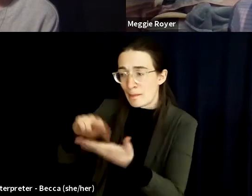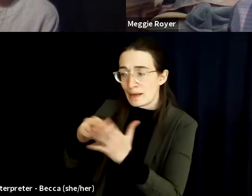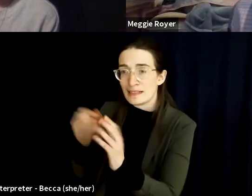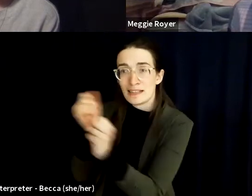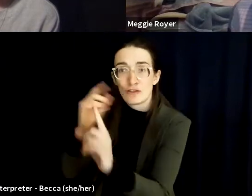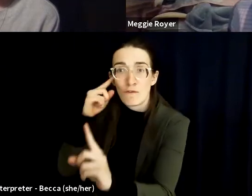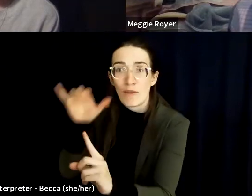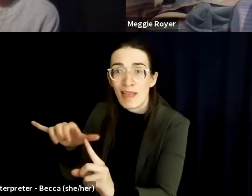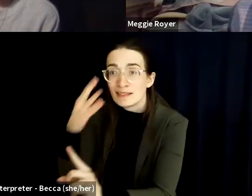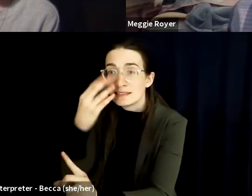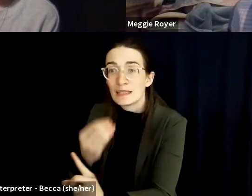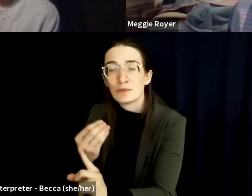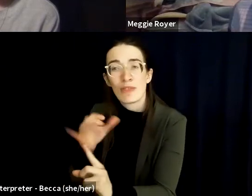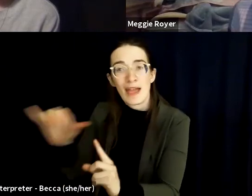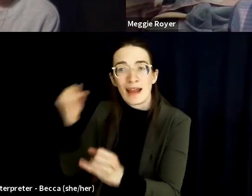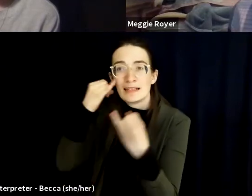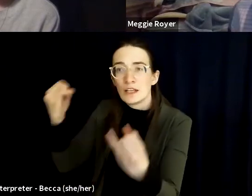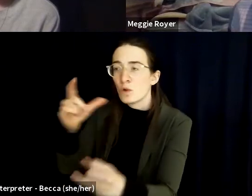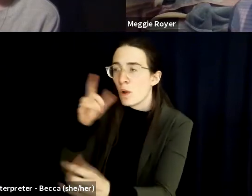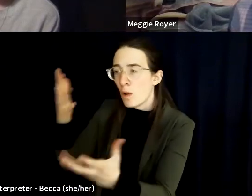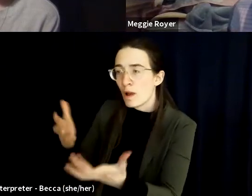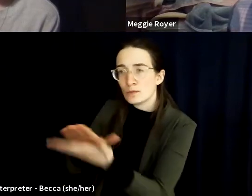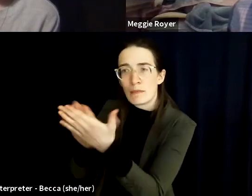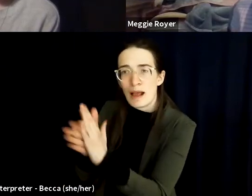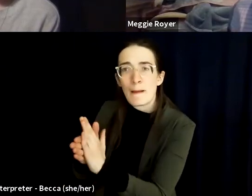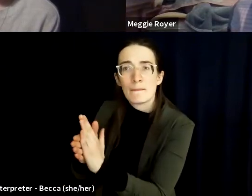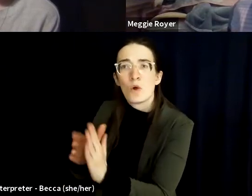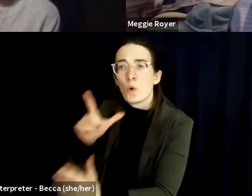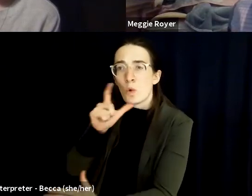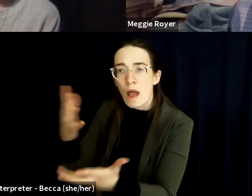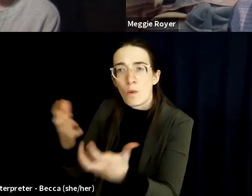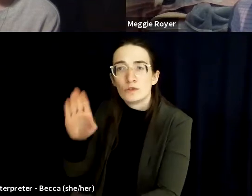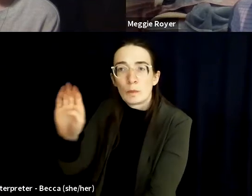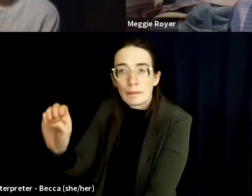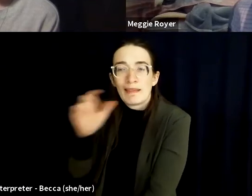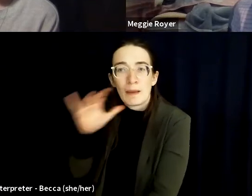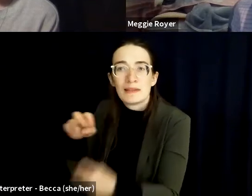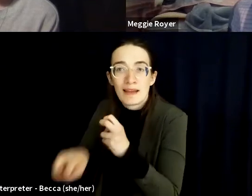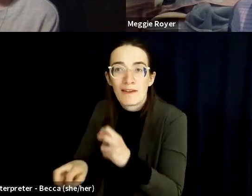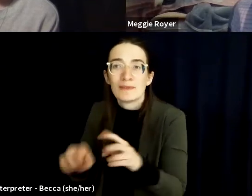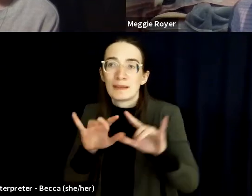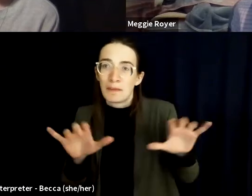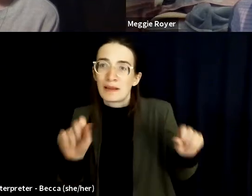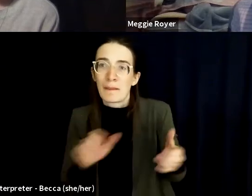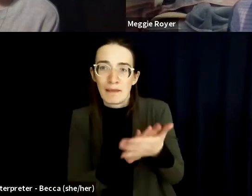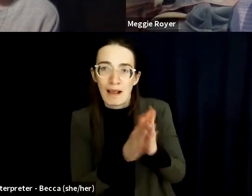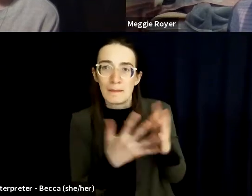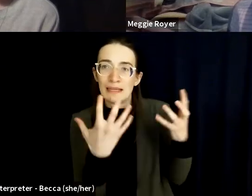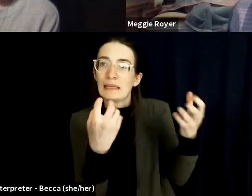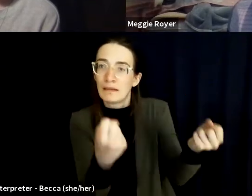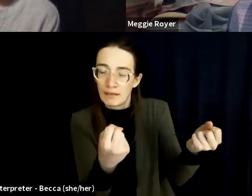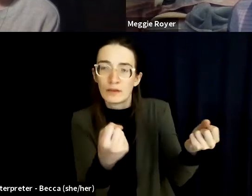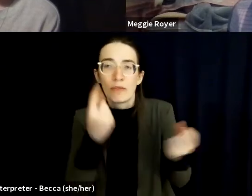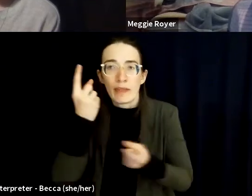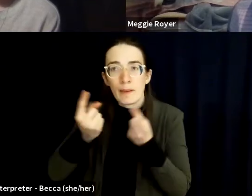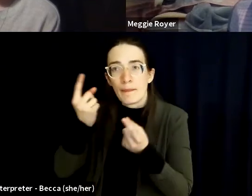of who do I want to be can be difficult for survivors, but it can also be healing in a sense to think about who do you